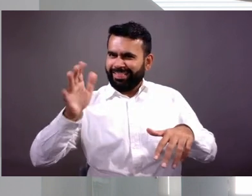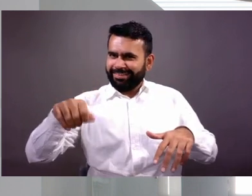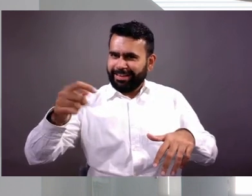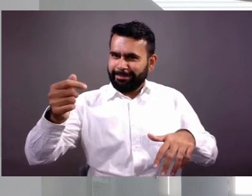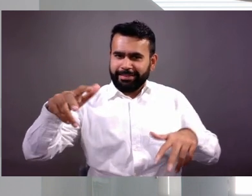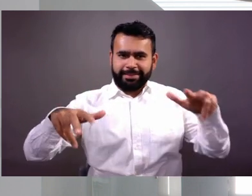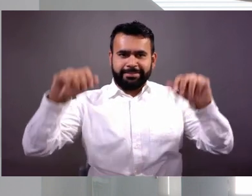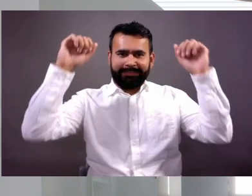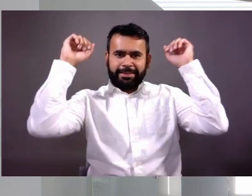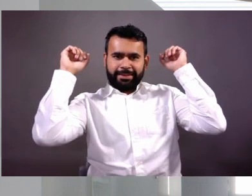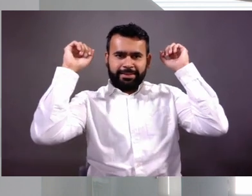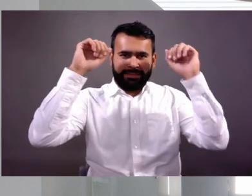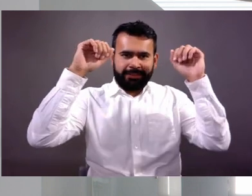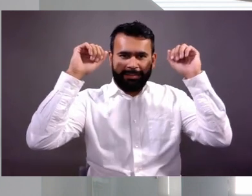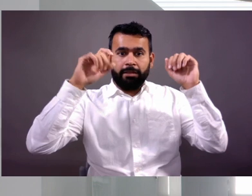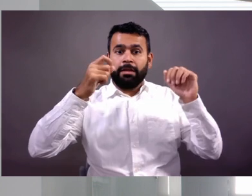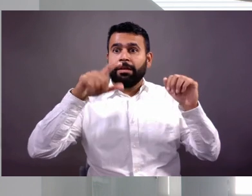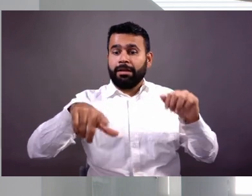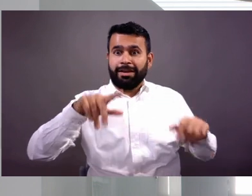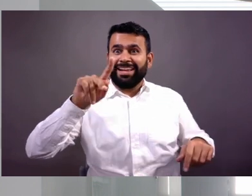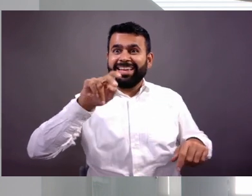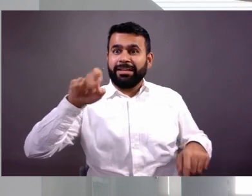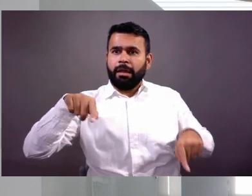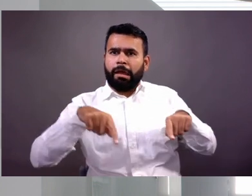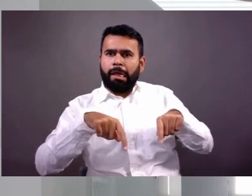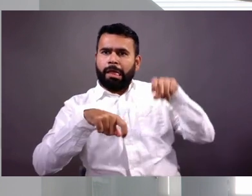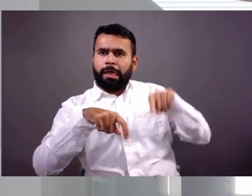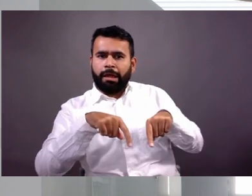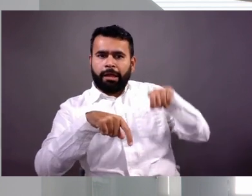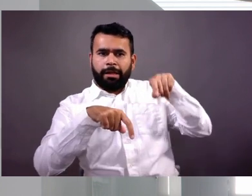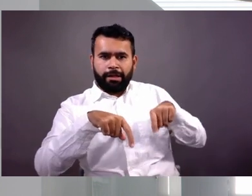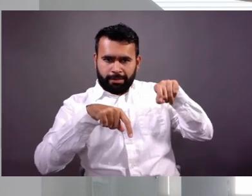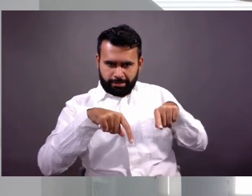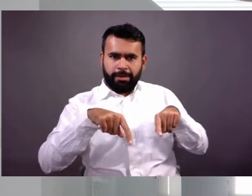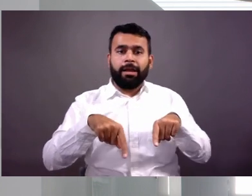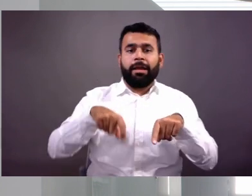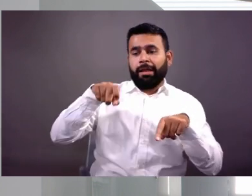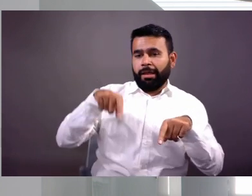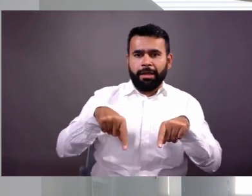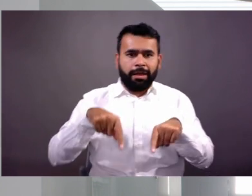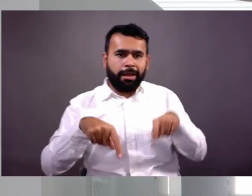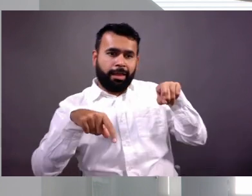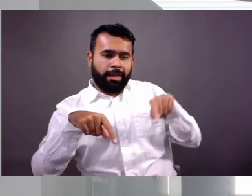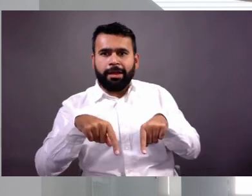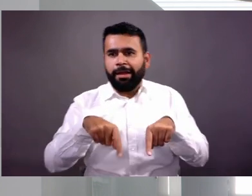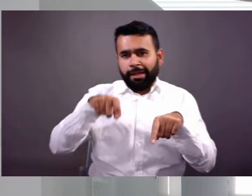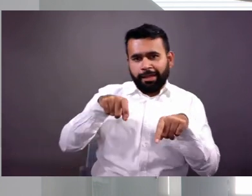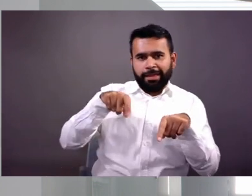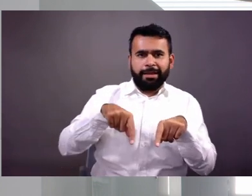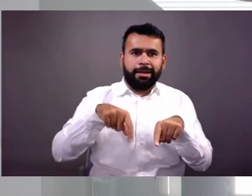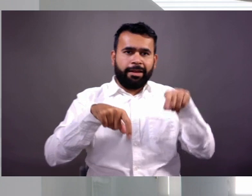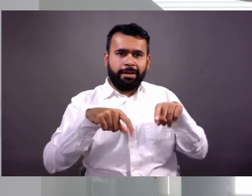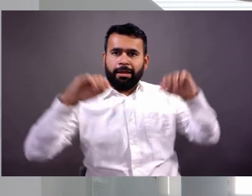bit awkward. So when those hands are back, you're almost gonna come up with your knee, but you're going down with it. Boom,